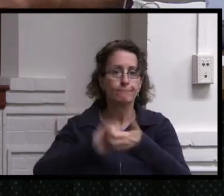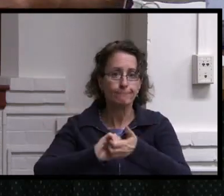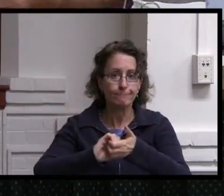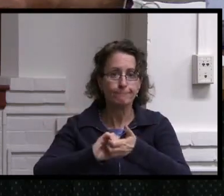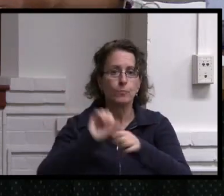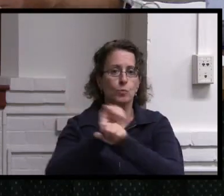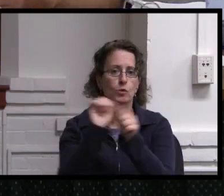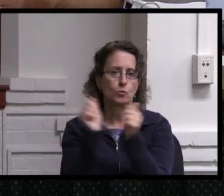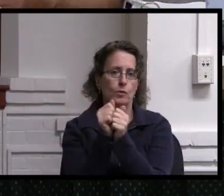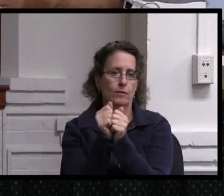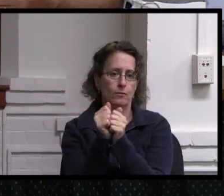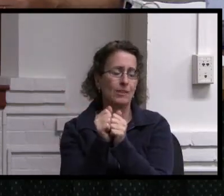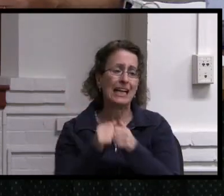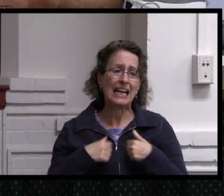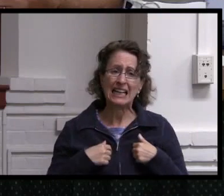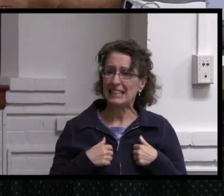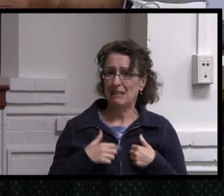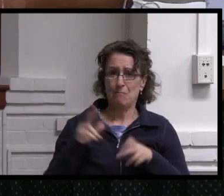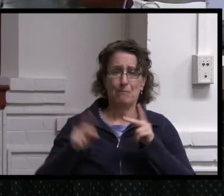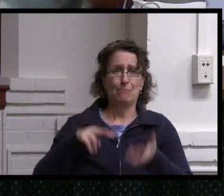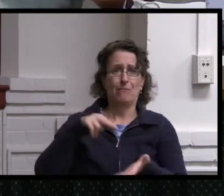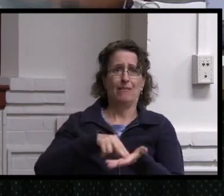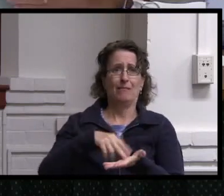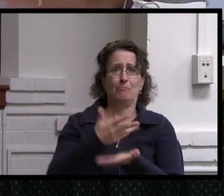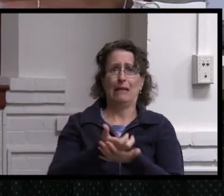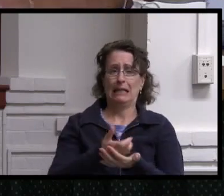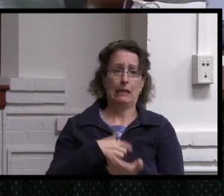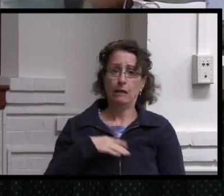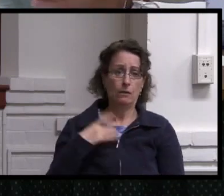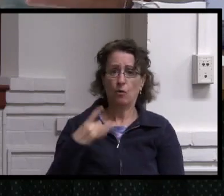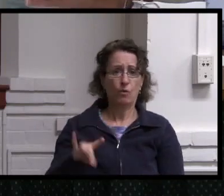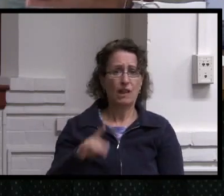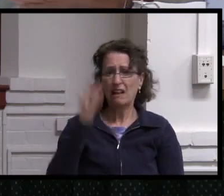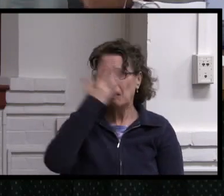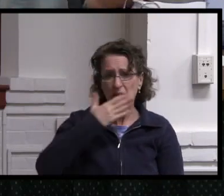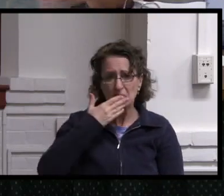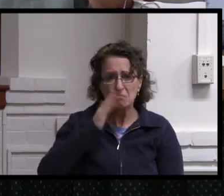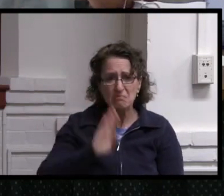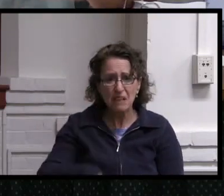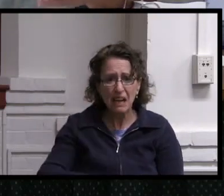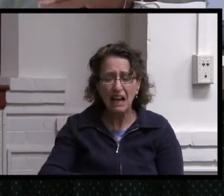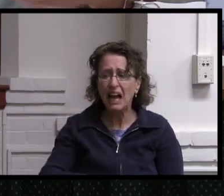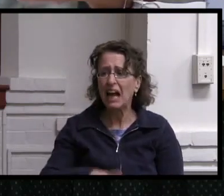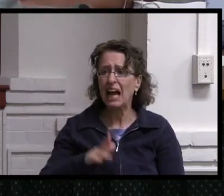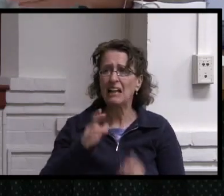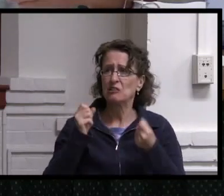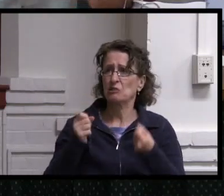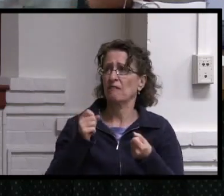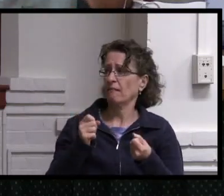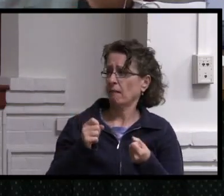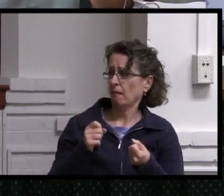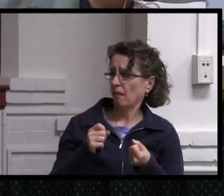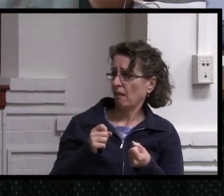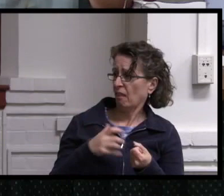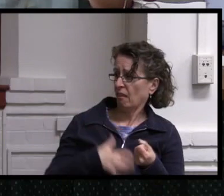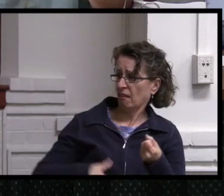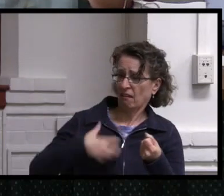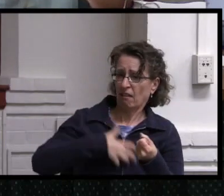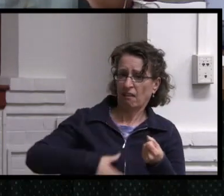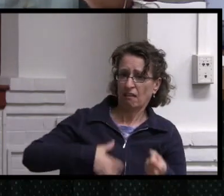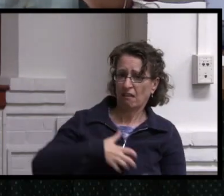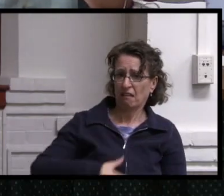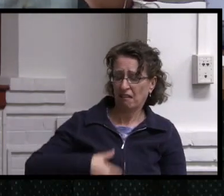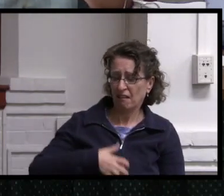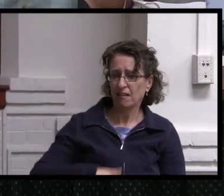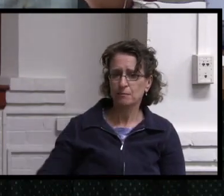it's, you know, it gives Brattleboro a good impression, you know, of the kind of town we are. And the other thing I always think about